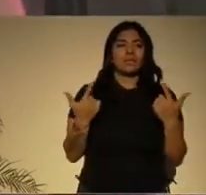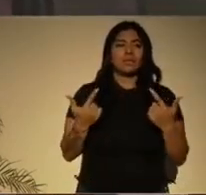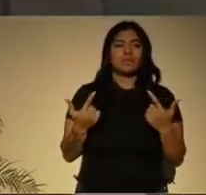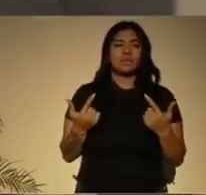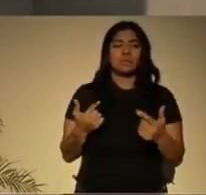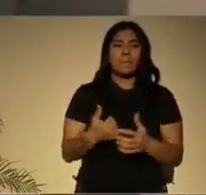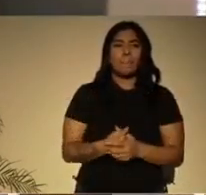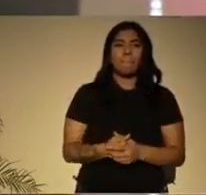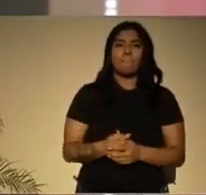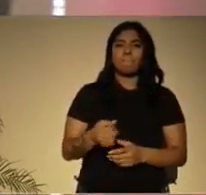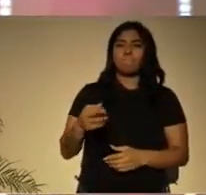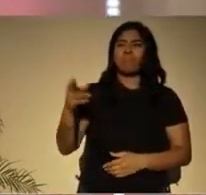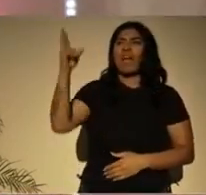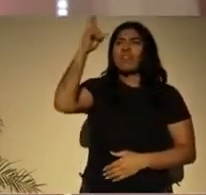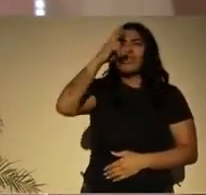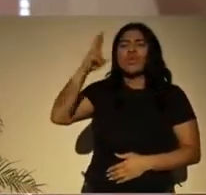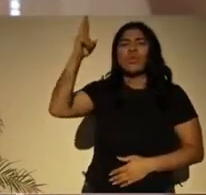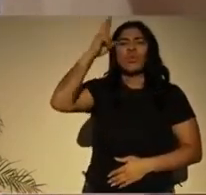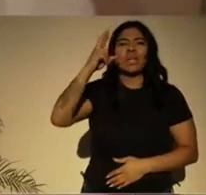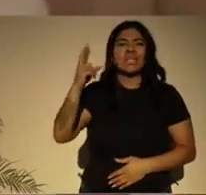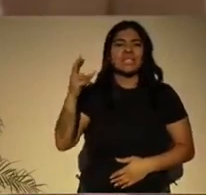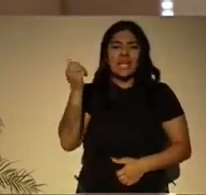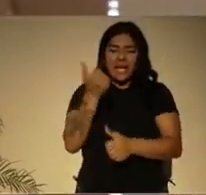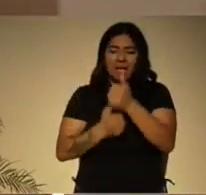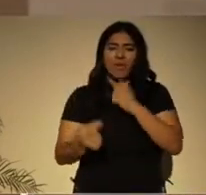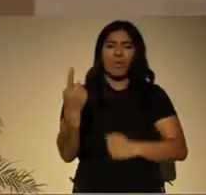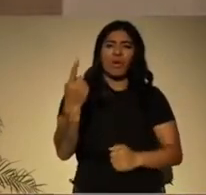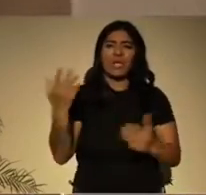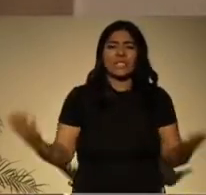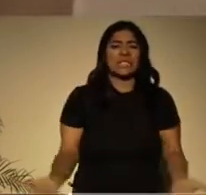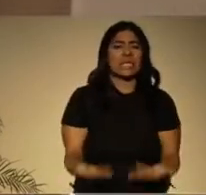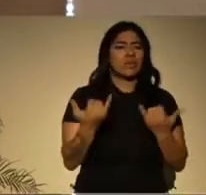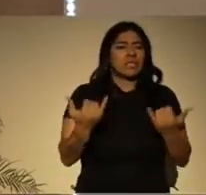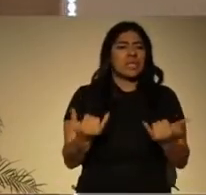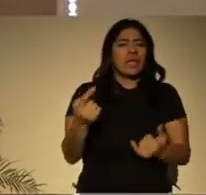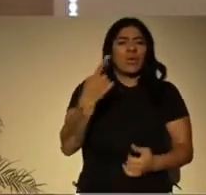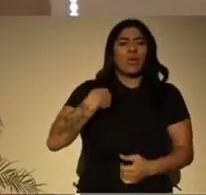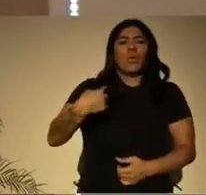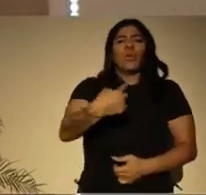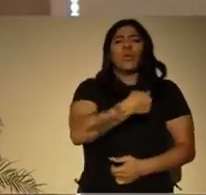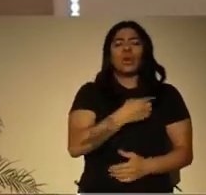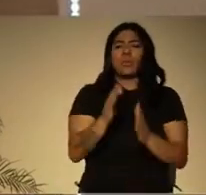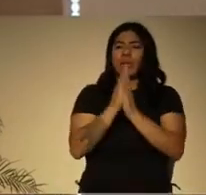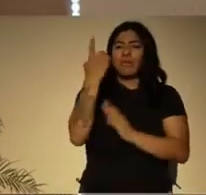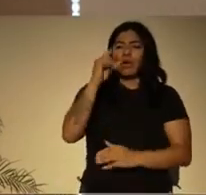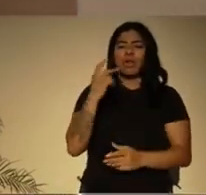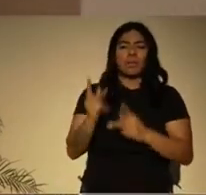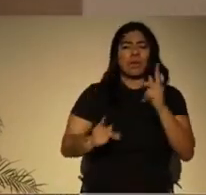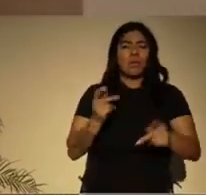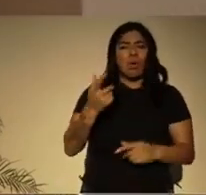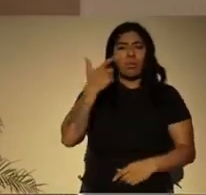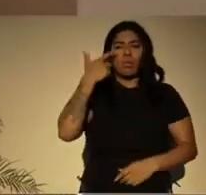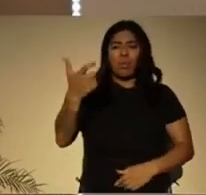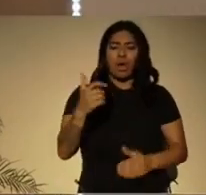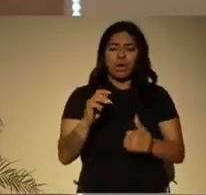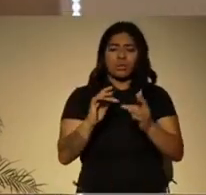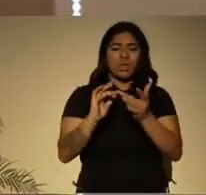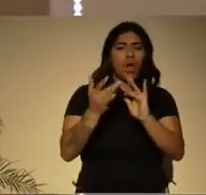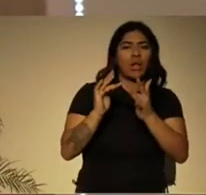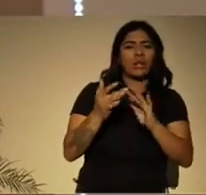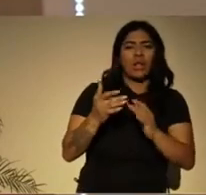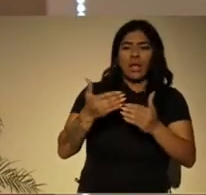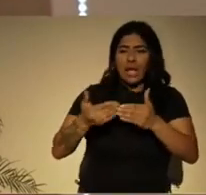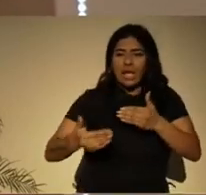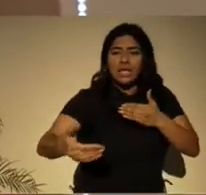Father, there's a reason that everyone that is here today is here, Lord. And we pray for those that are watching online. We pray for our extended family